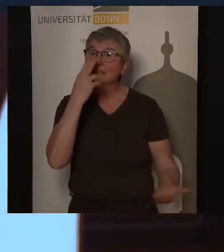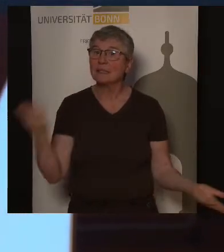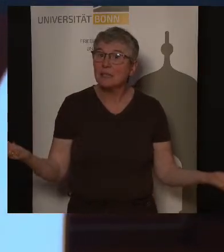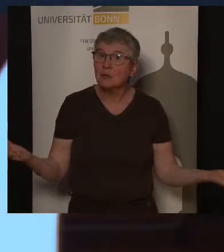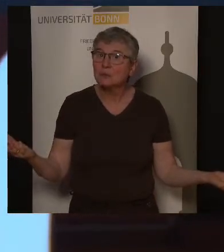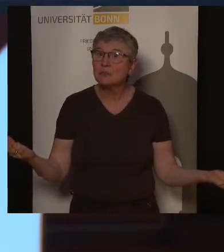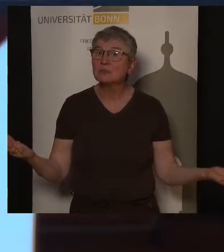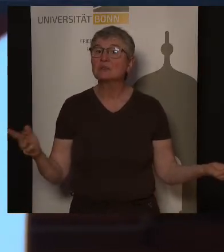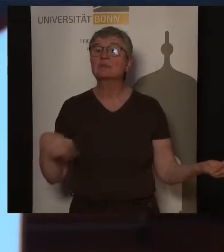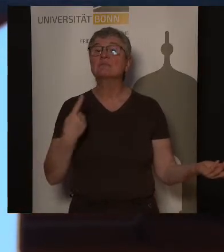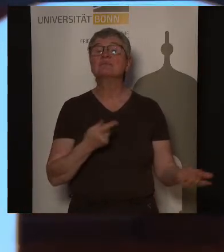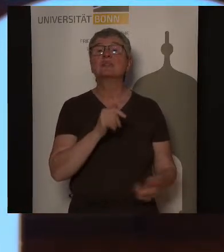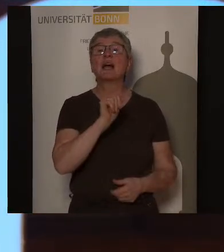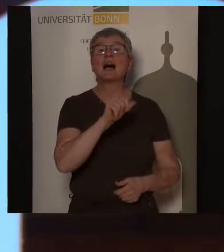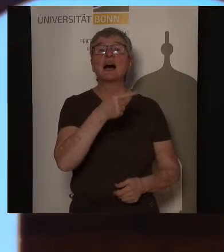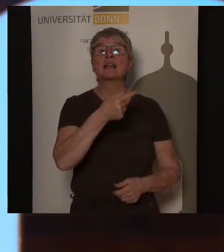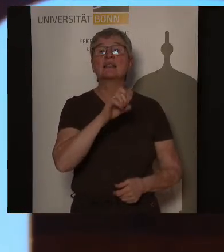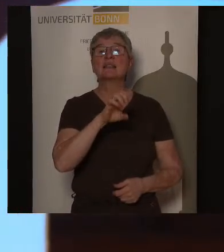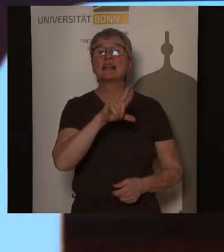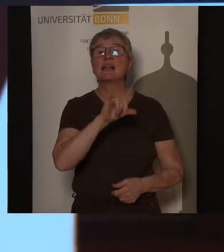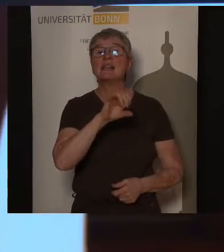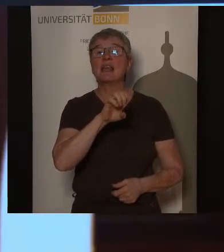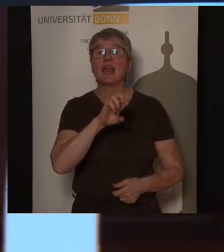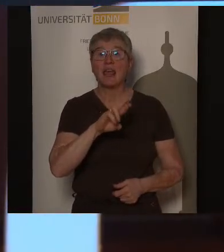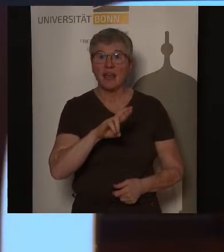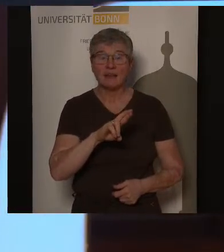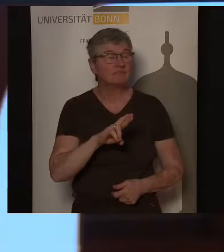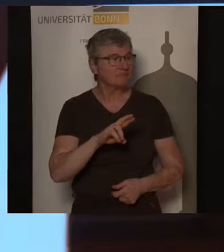offer as well, Ms. Roth?